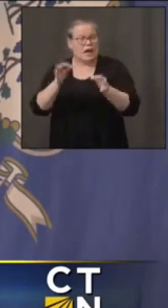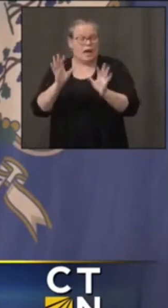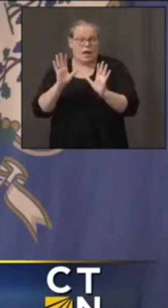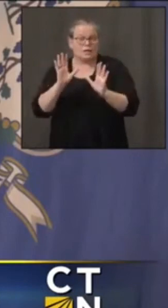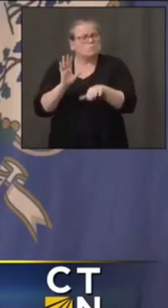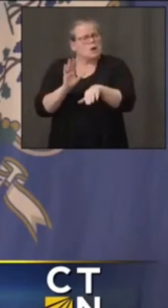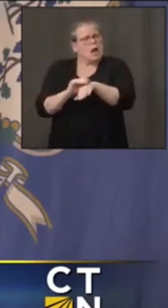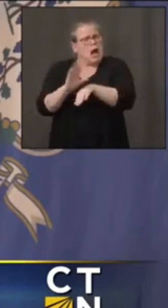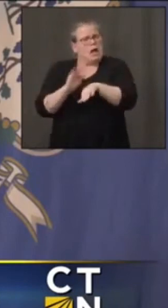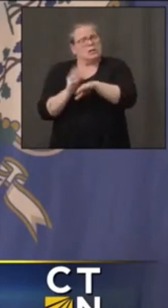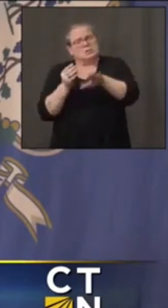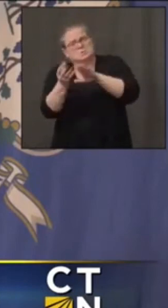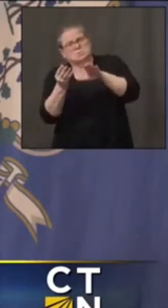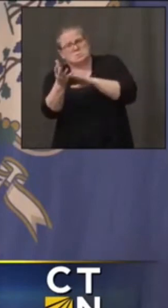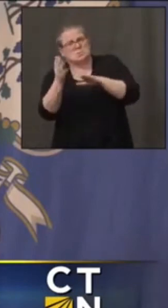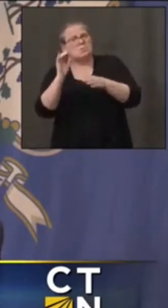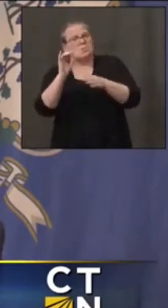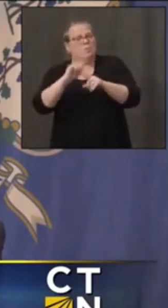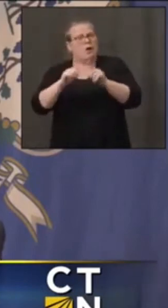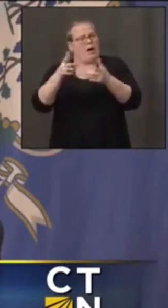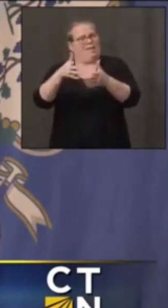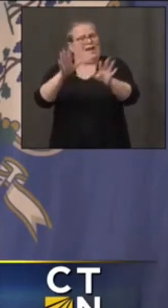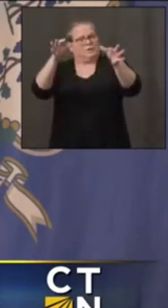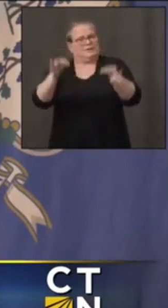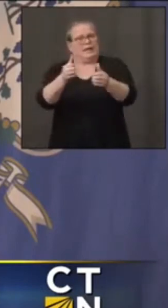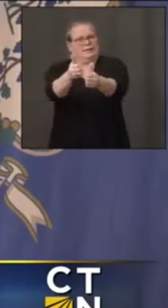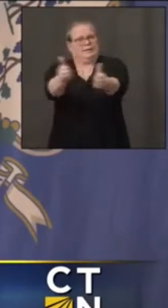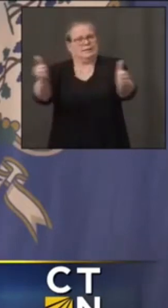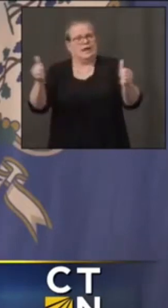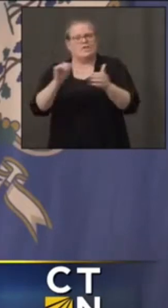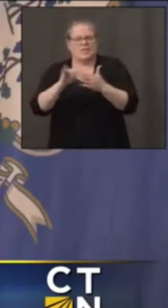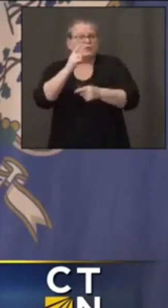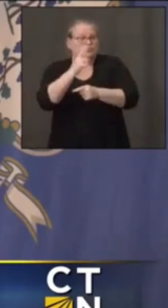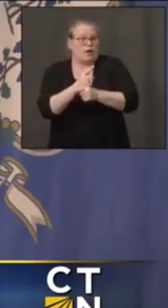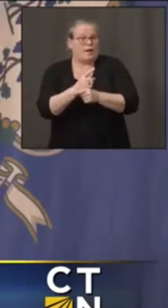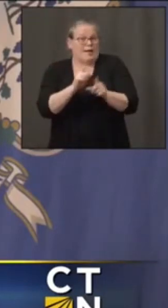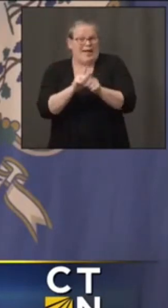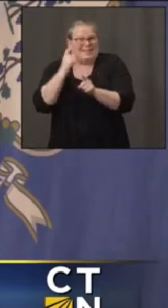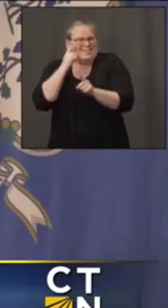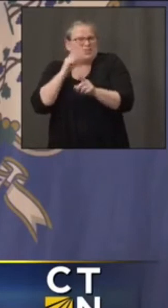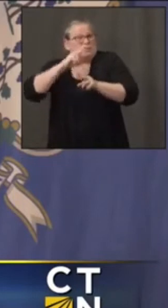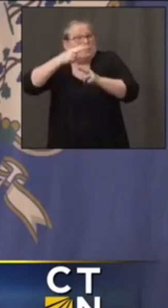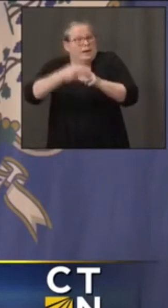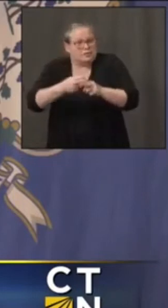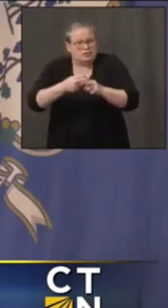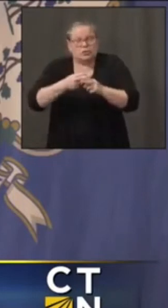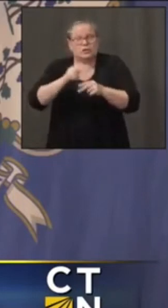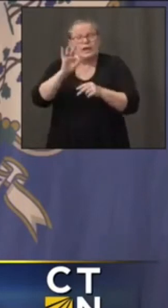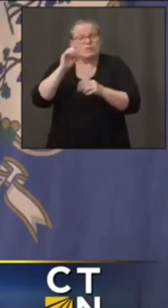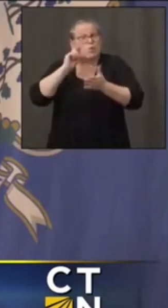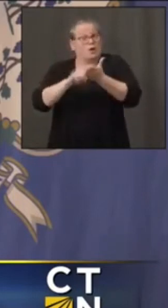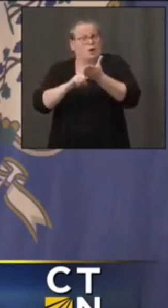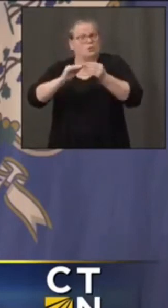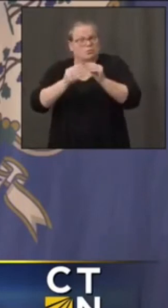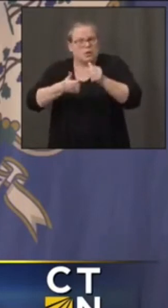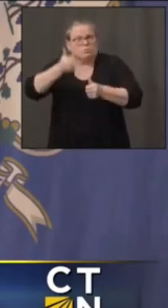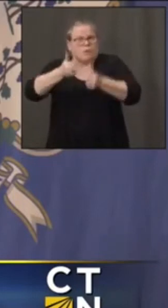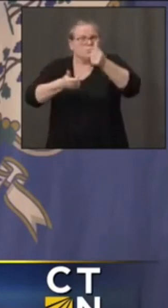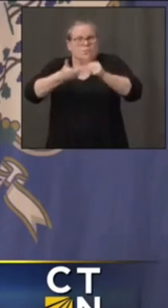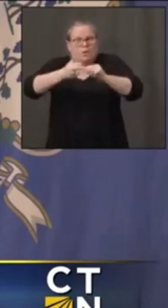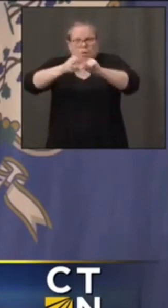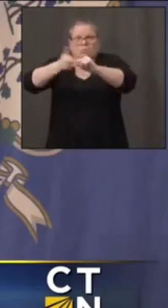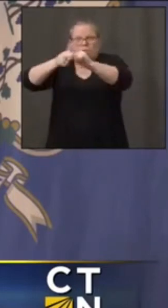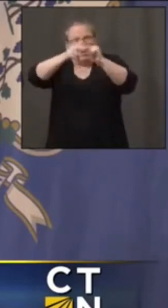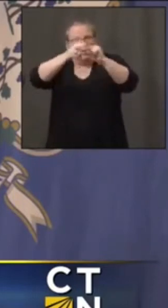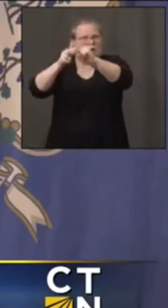I mentioned to Emily earlier, if we see things ramp up and change in a significant way, we'll have to be more directive. But